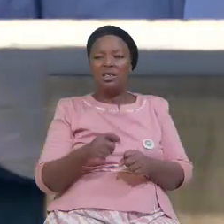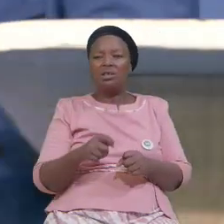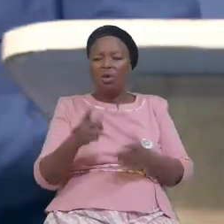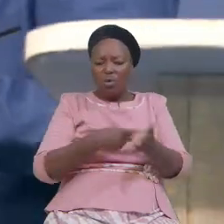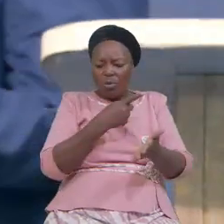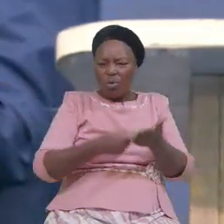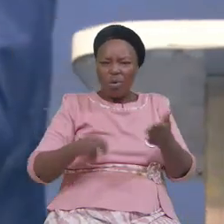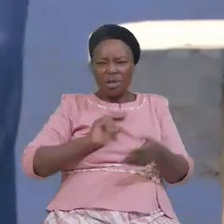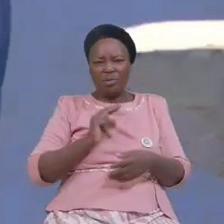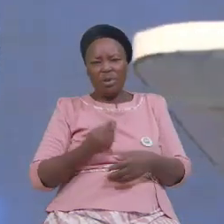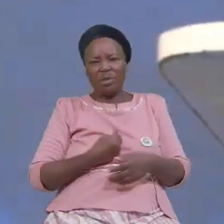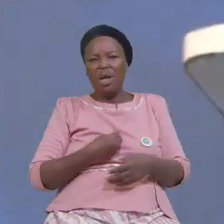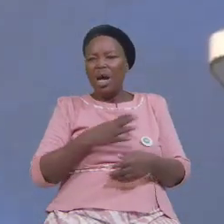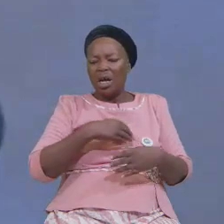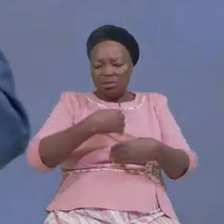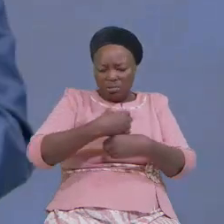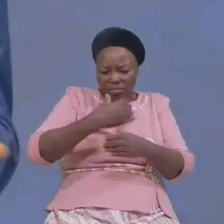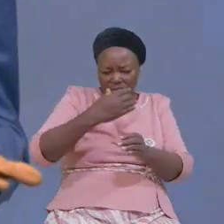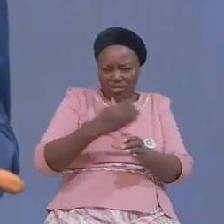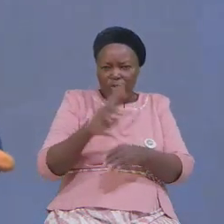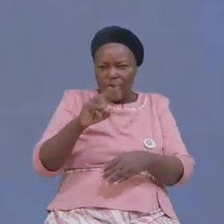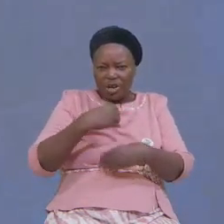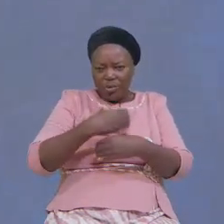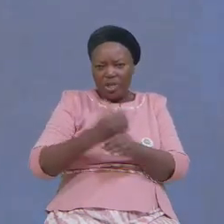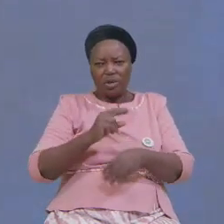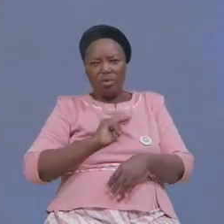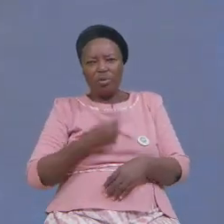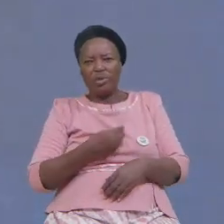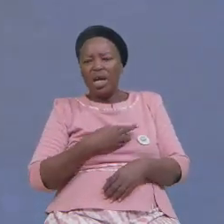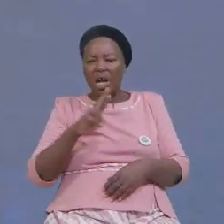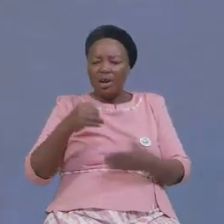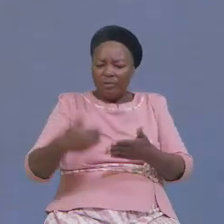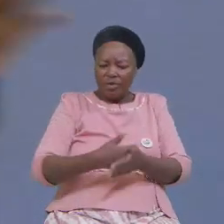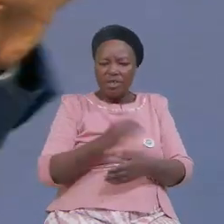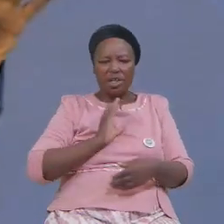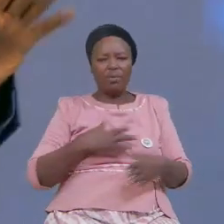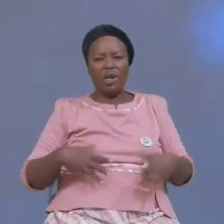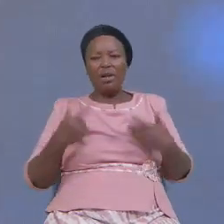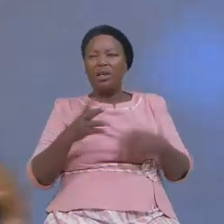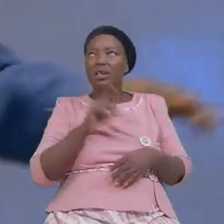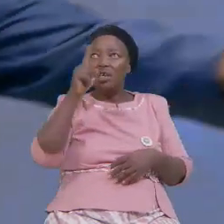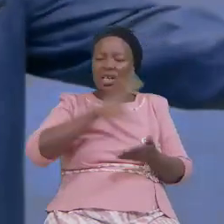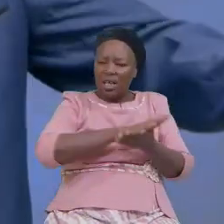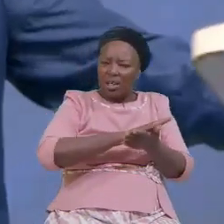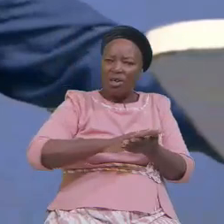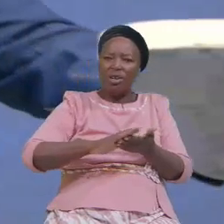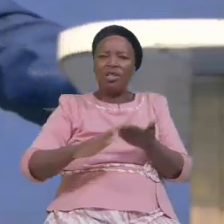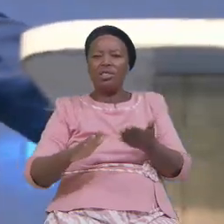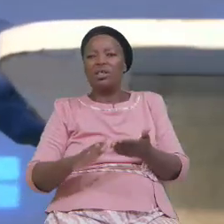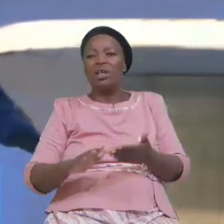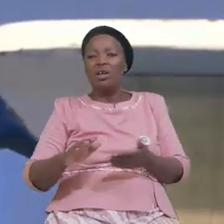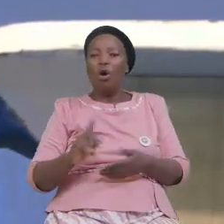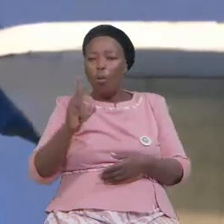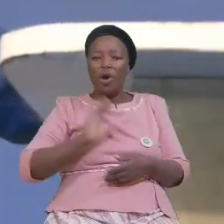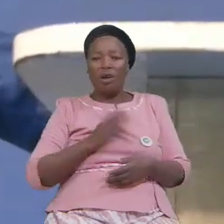lives. He reforms our lives. He refreshes our lives. He cleans up our life by